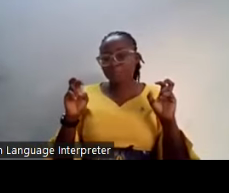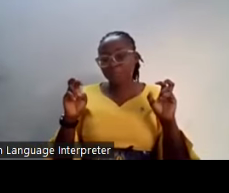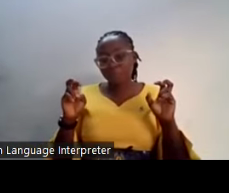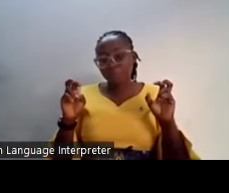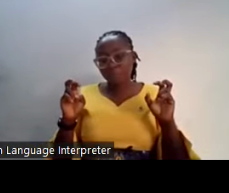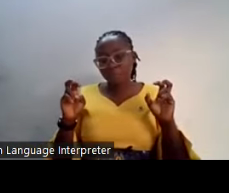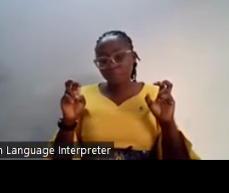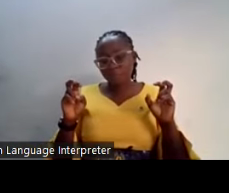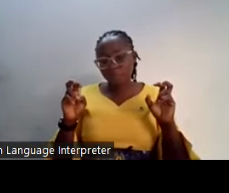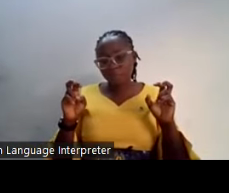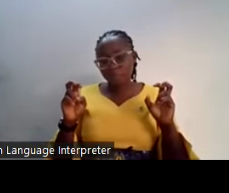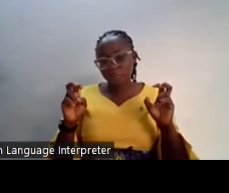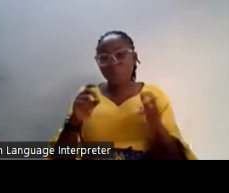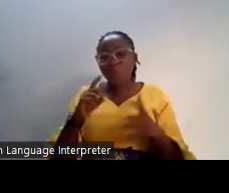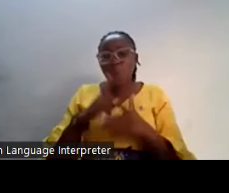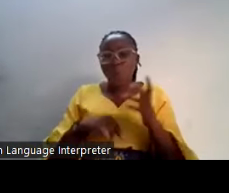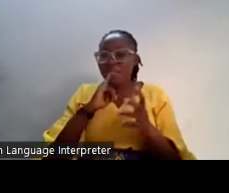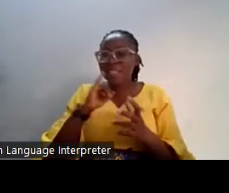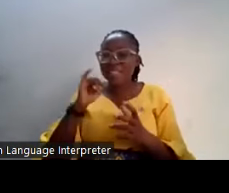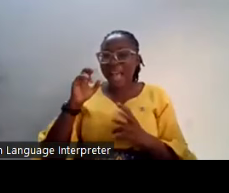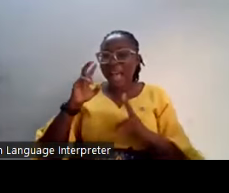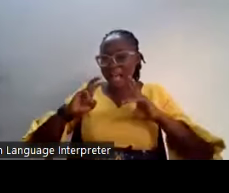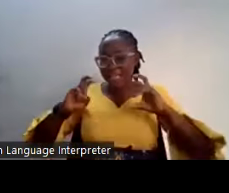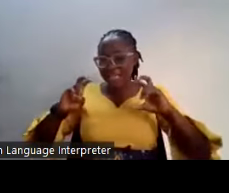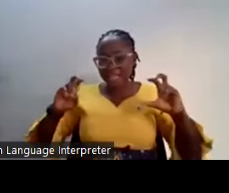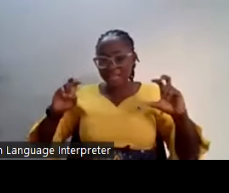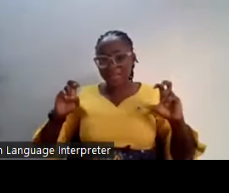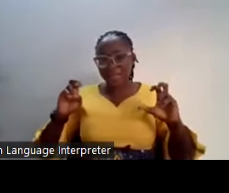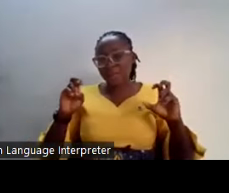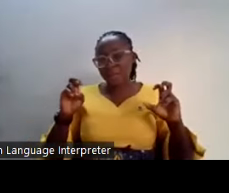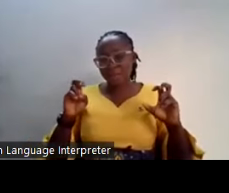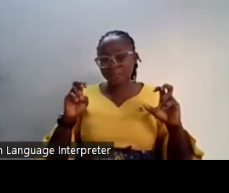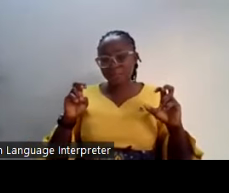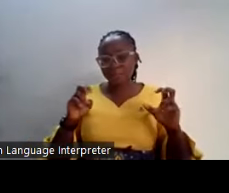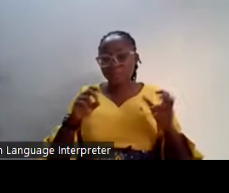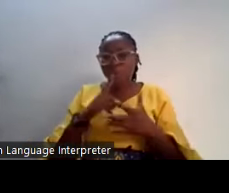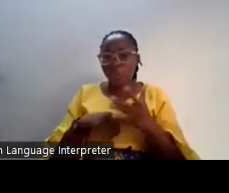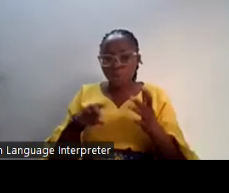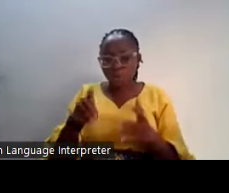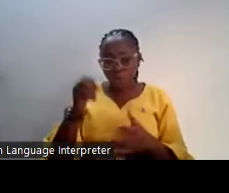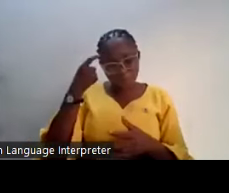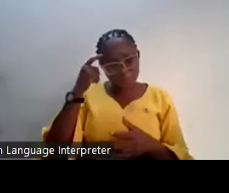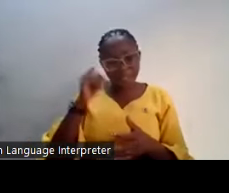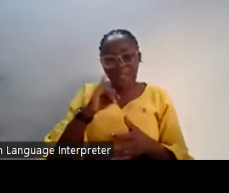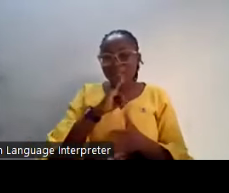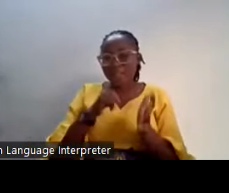What do you think assessment is? What does it involve?